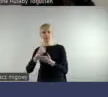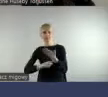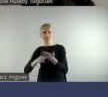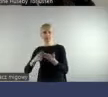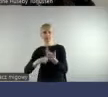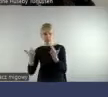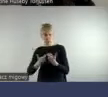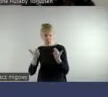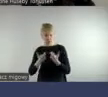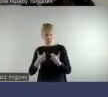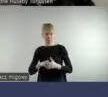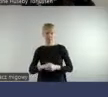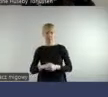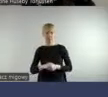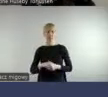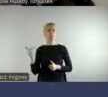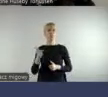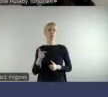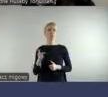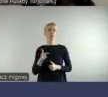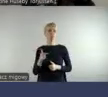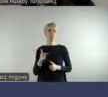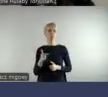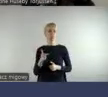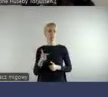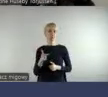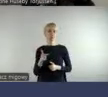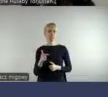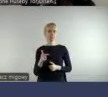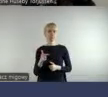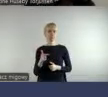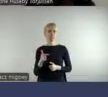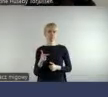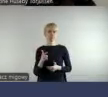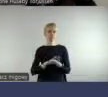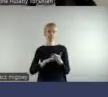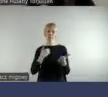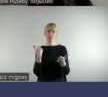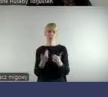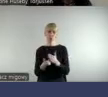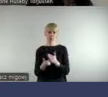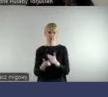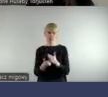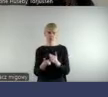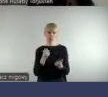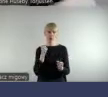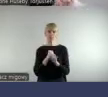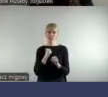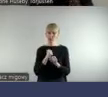also had to expand with a scenario analysis on military conflict and war. So we have been working a lot on that